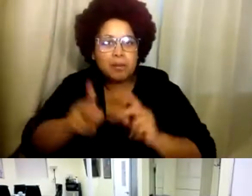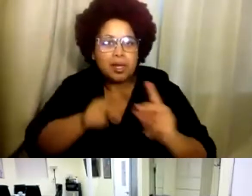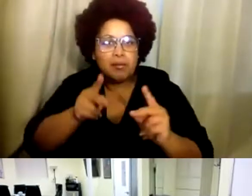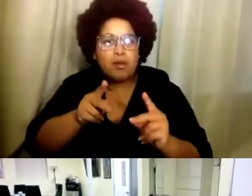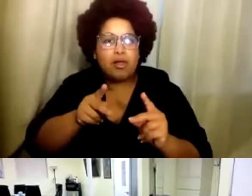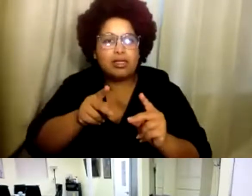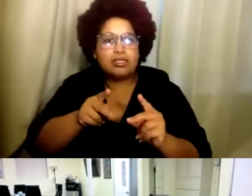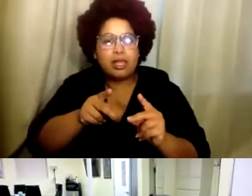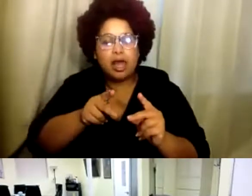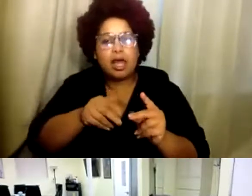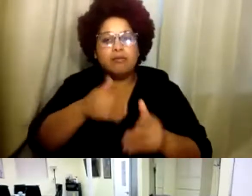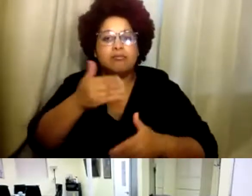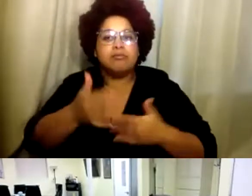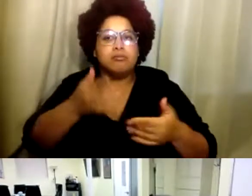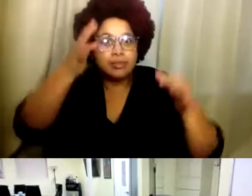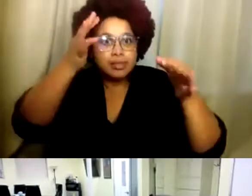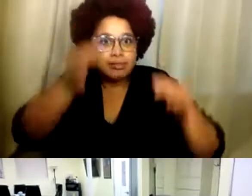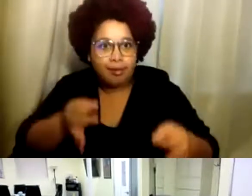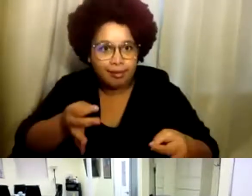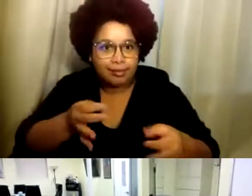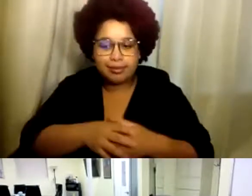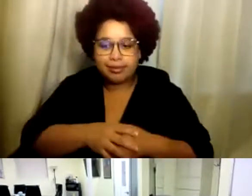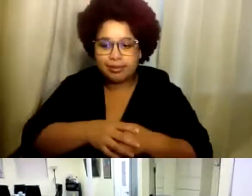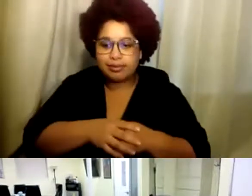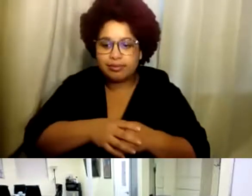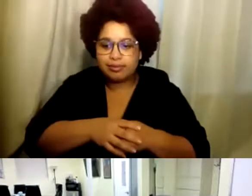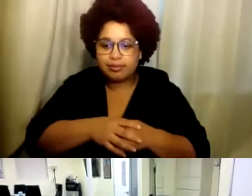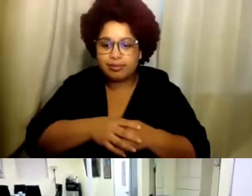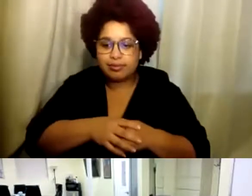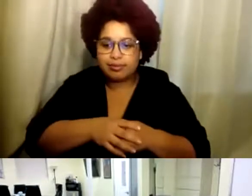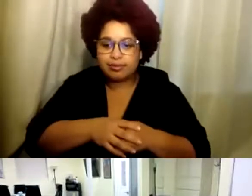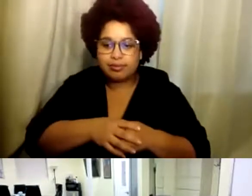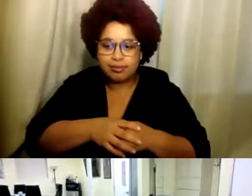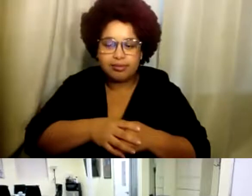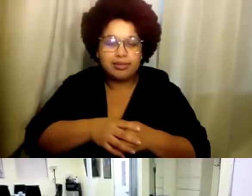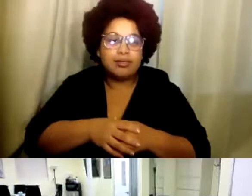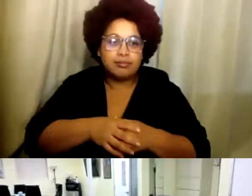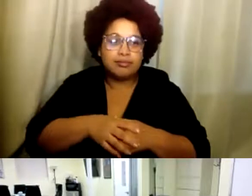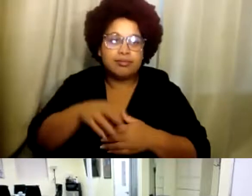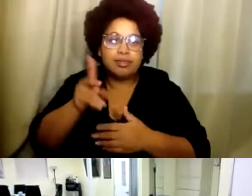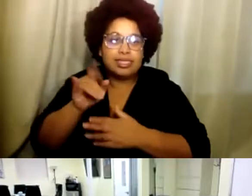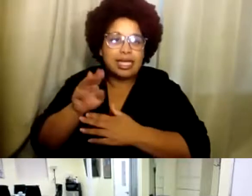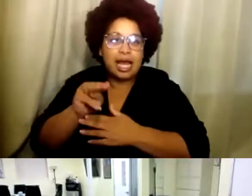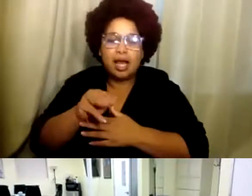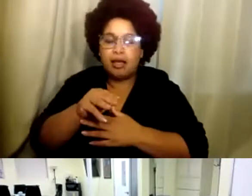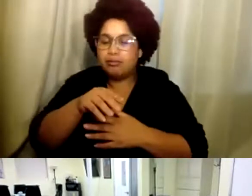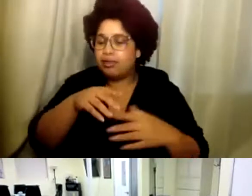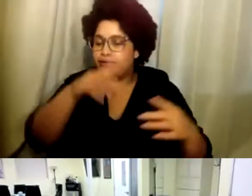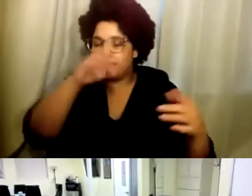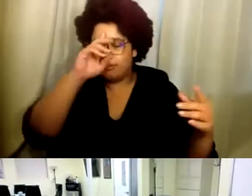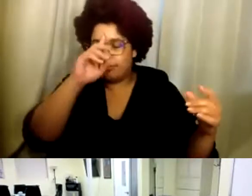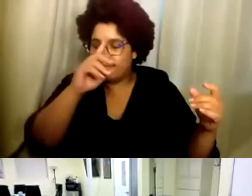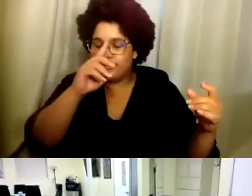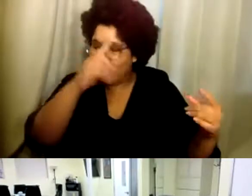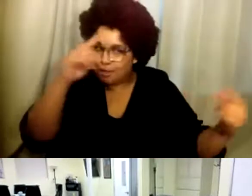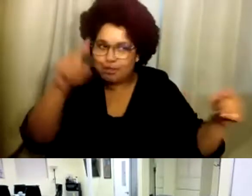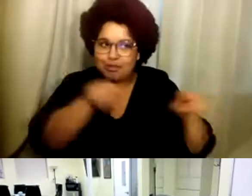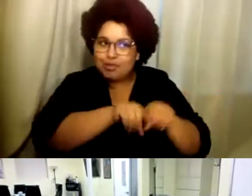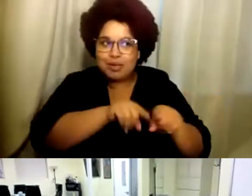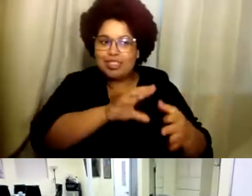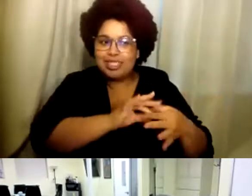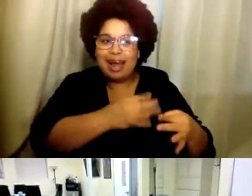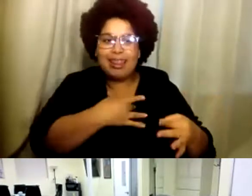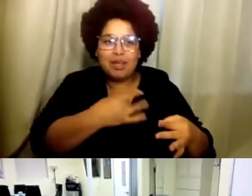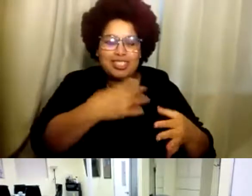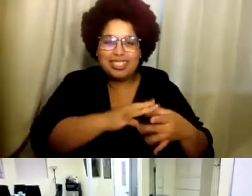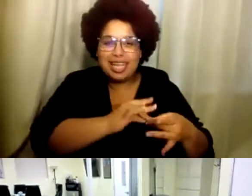and make that decision? I just want to say ditto to what Kim said, because I really liked what Kim said. No,